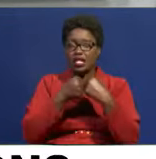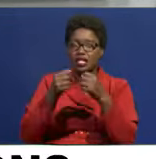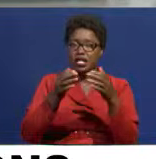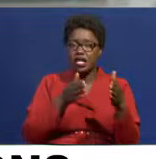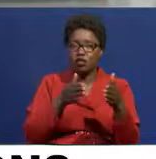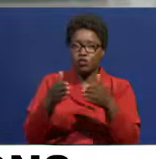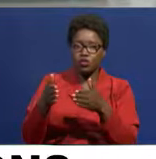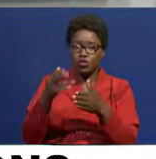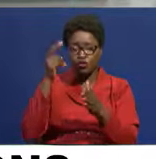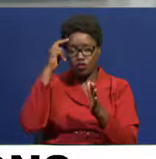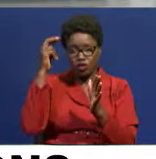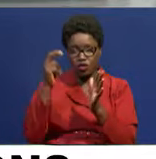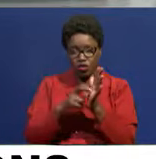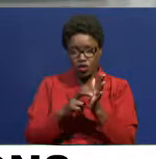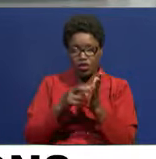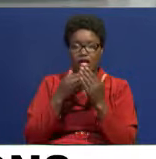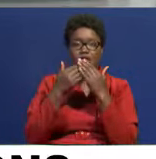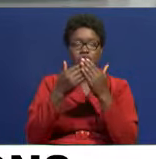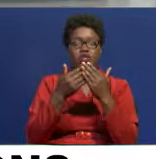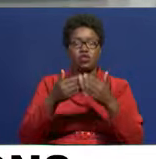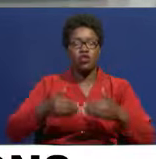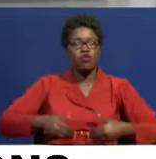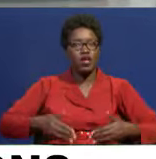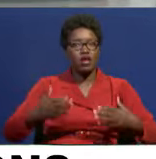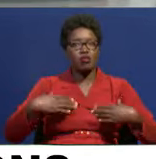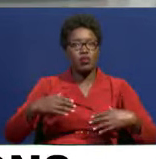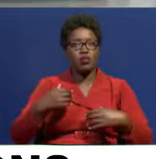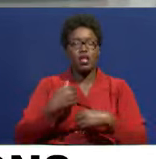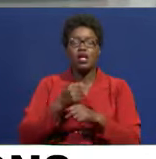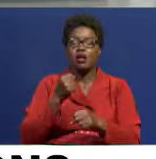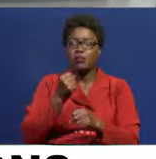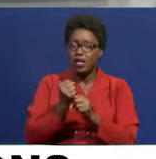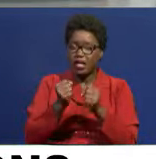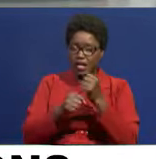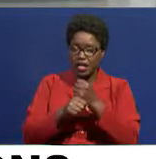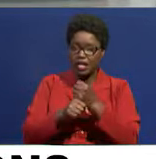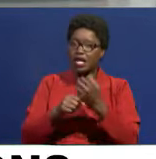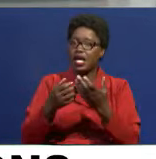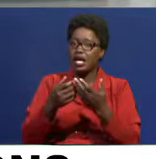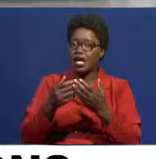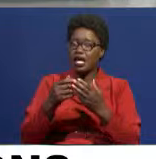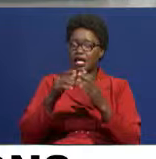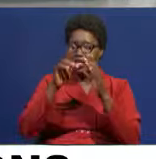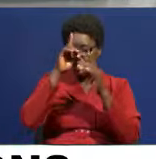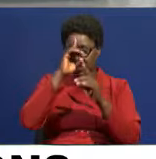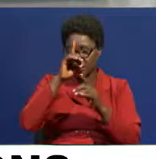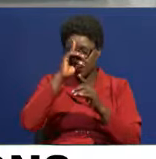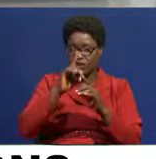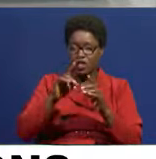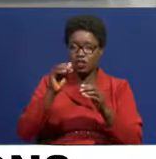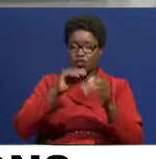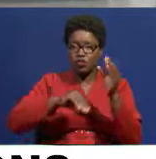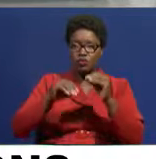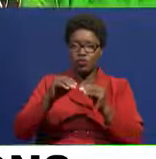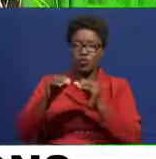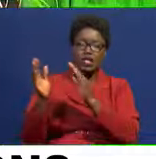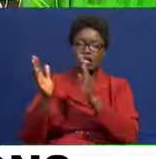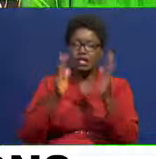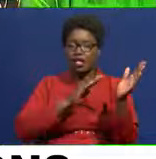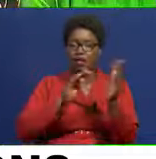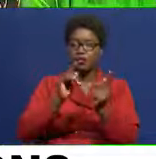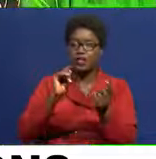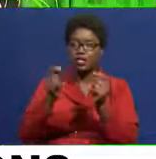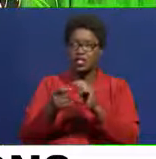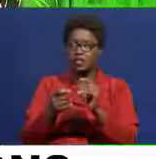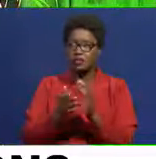for recognition and appreciation of young people making significant contributions in addressing climate change.